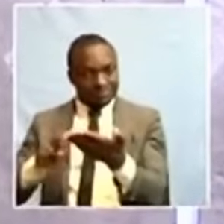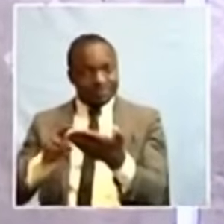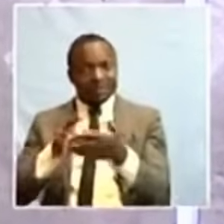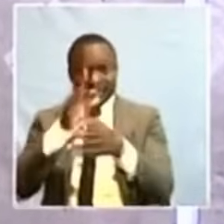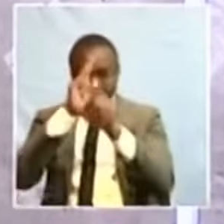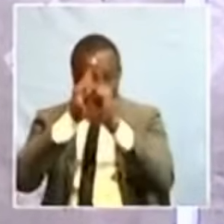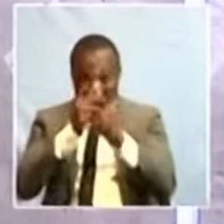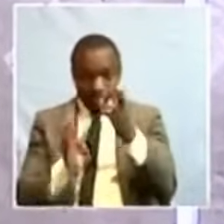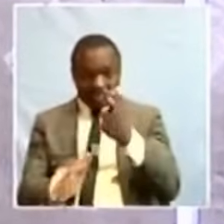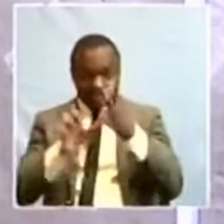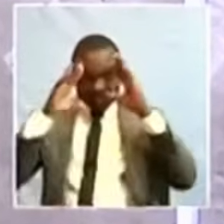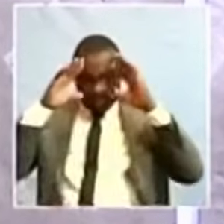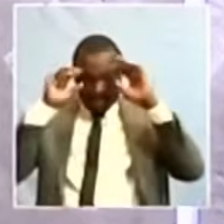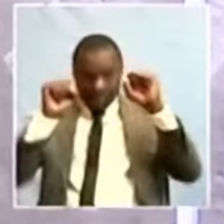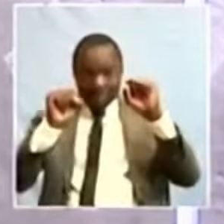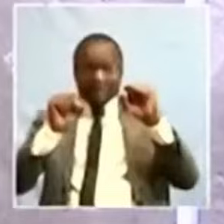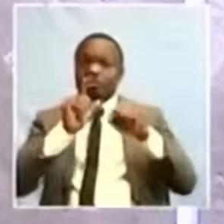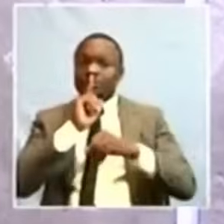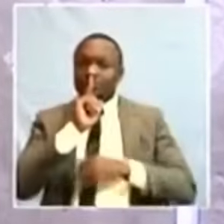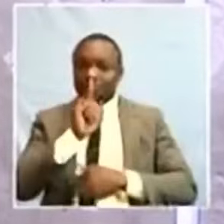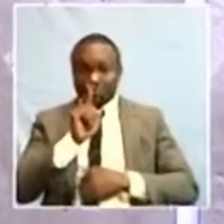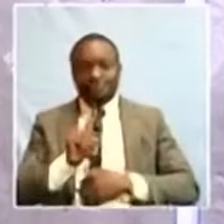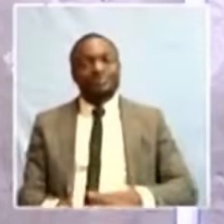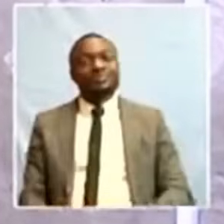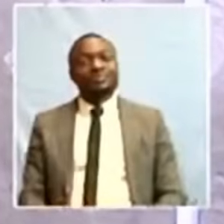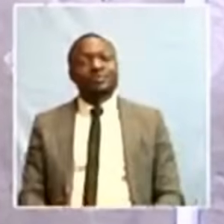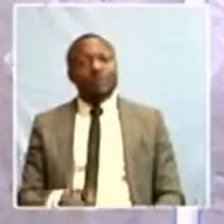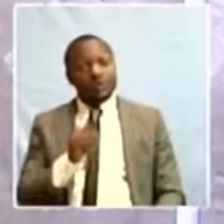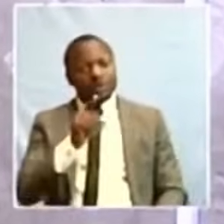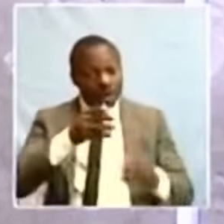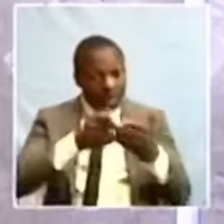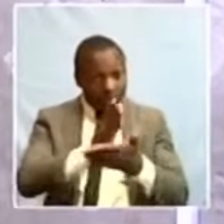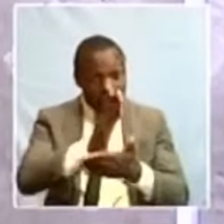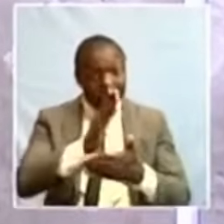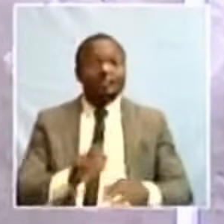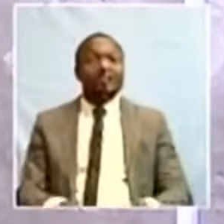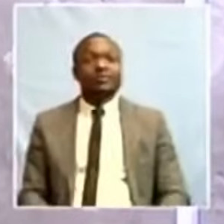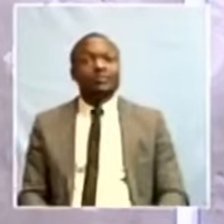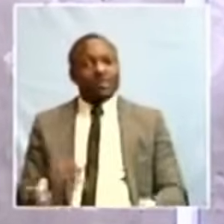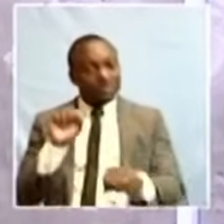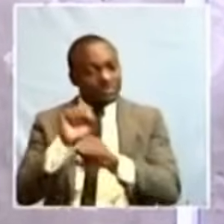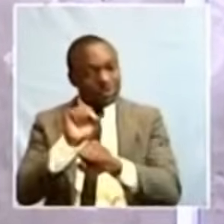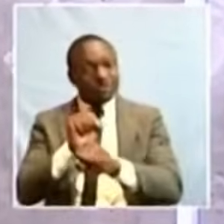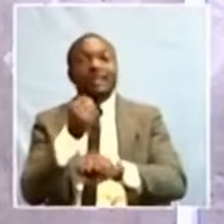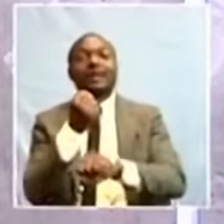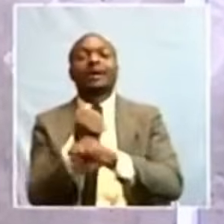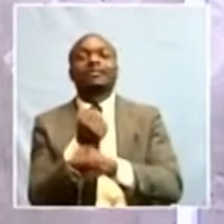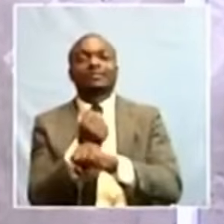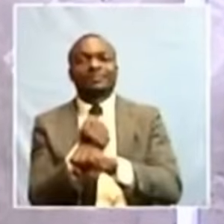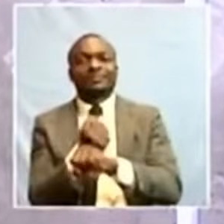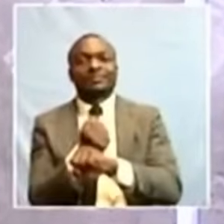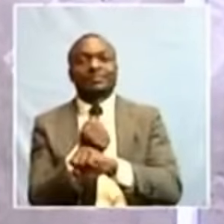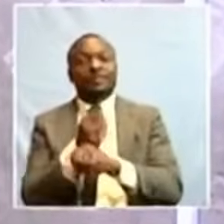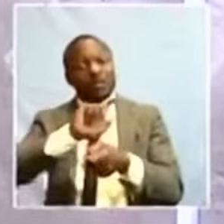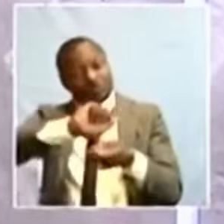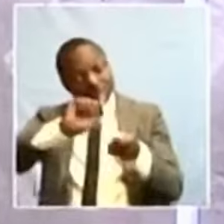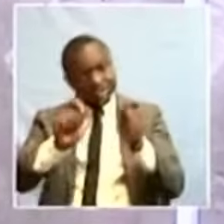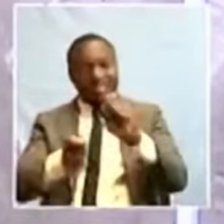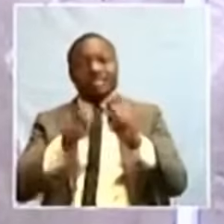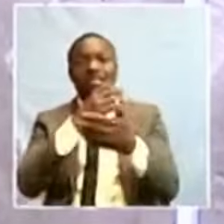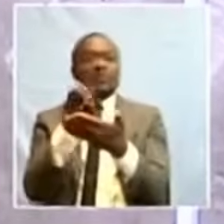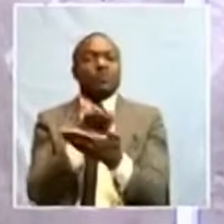Vice President. Indeed, you are right that you are working very hard to turn the